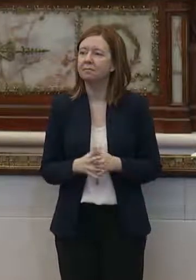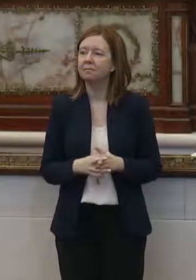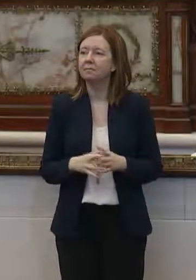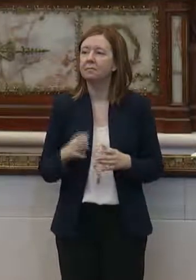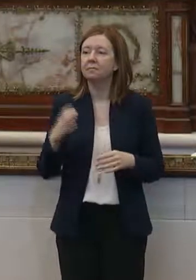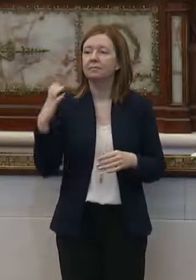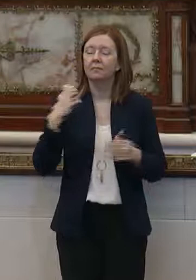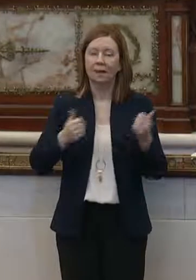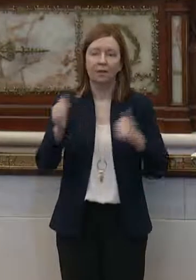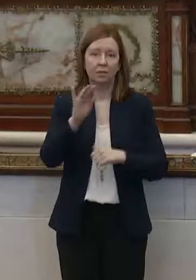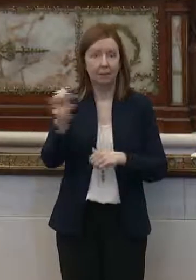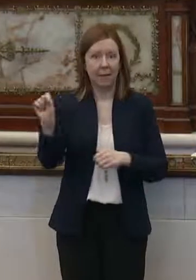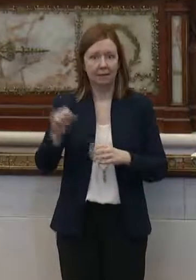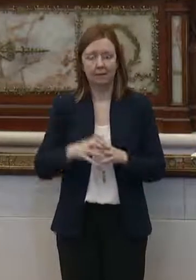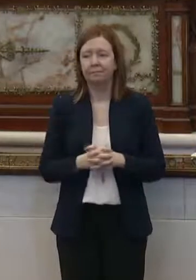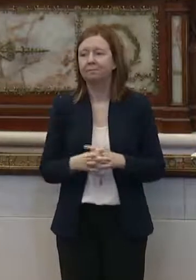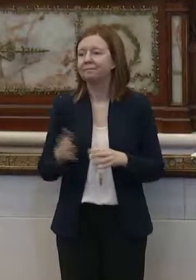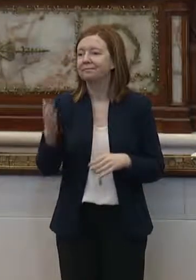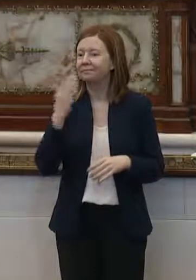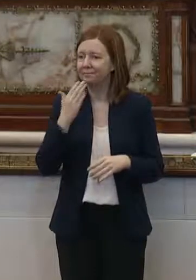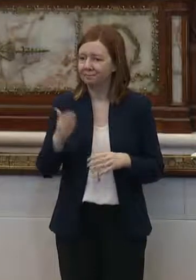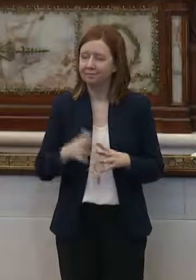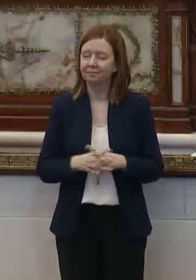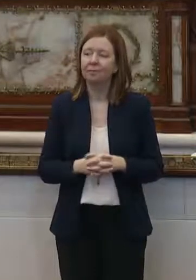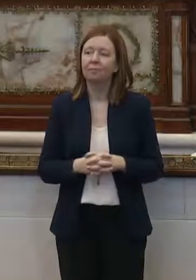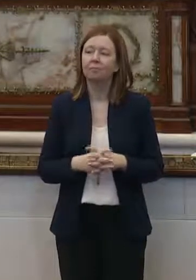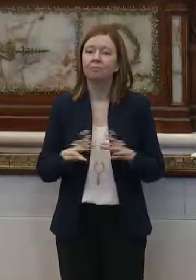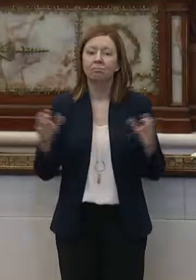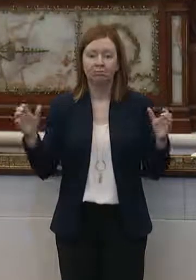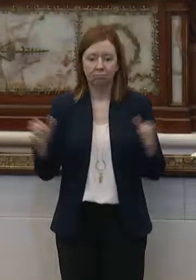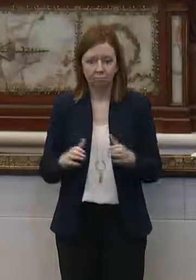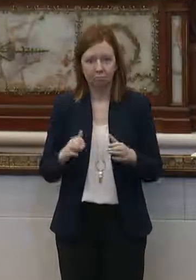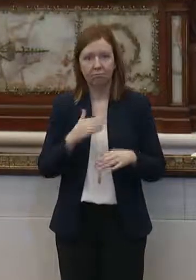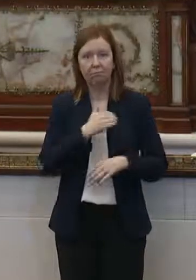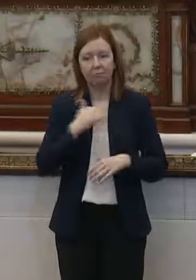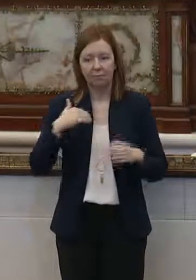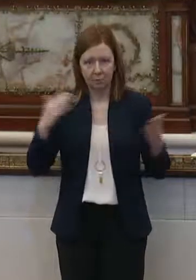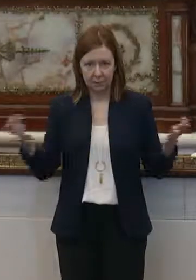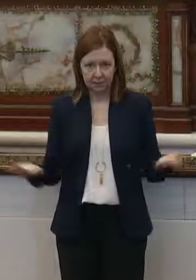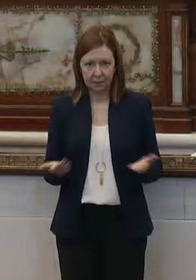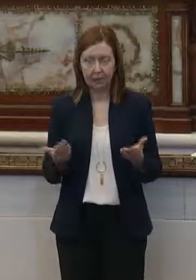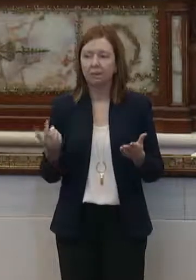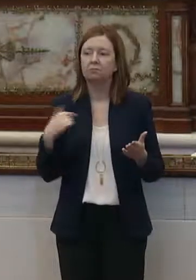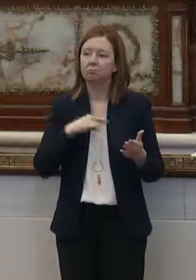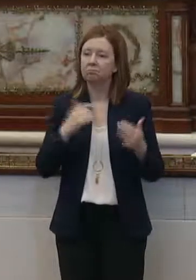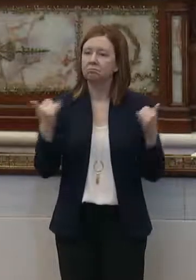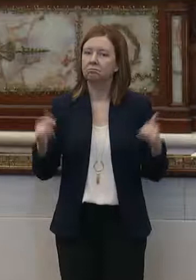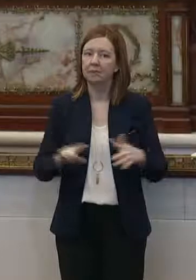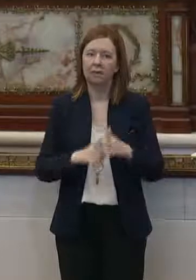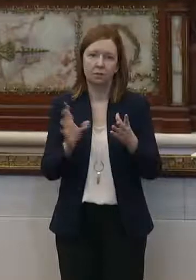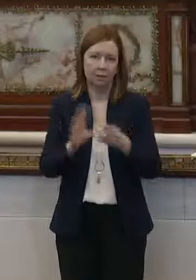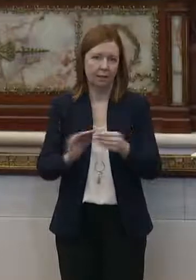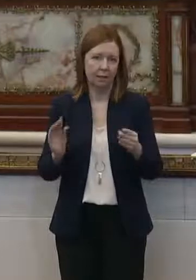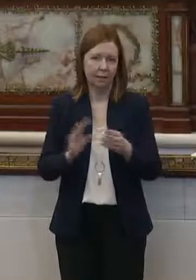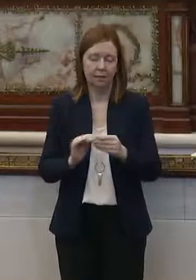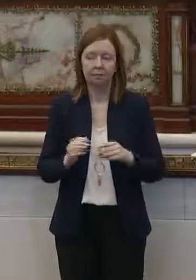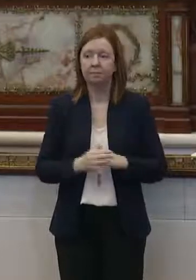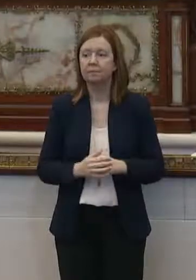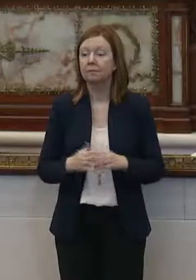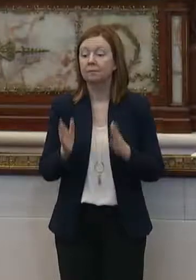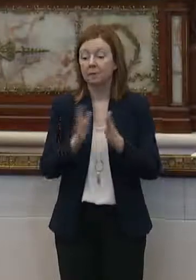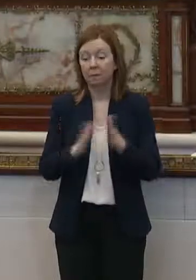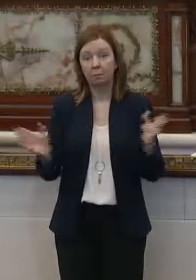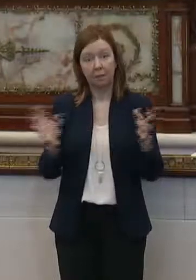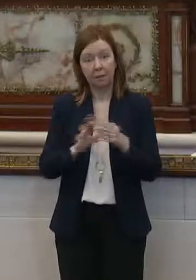And Chair Bass. Thank you. A quorum of the committee is present, and this hearing is now called to order. This is the public hearing